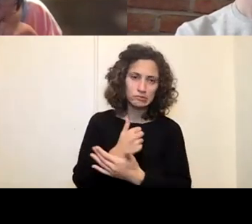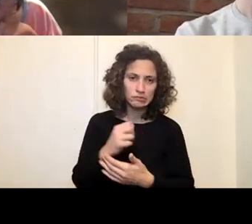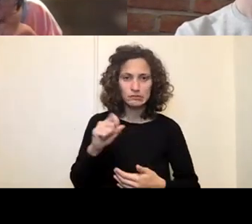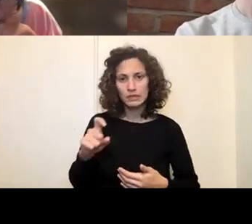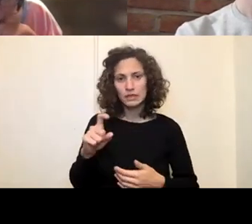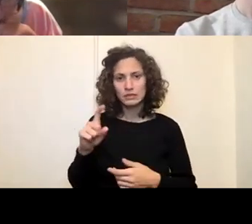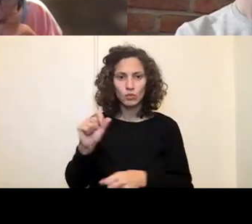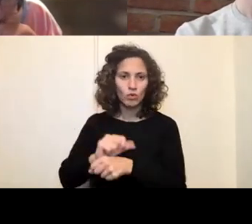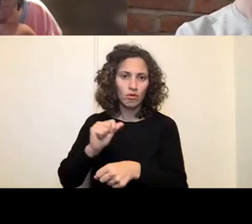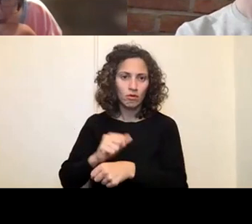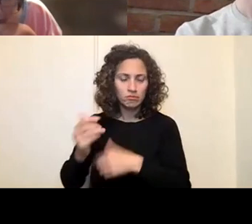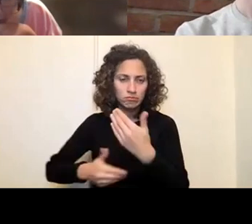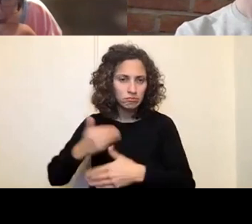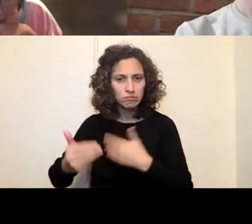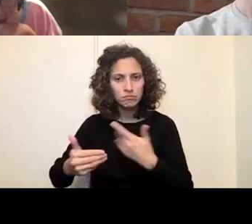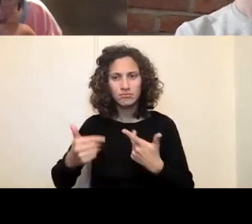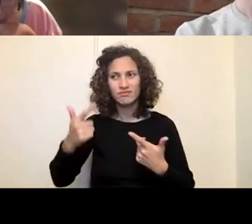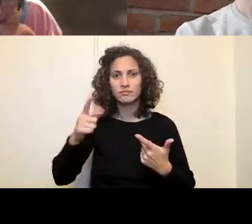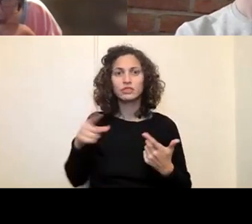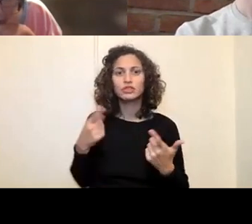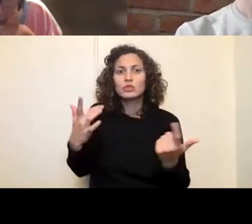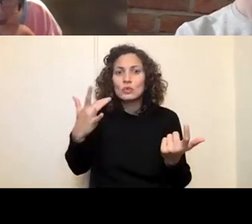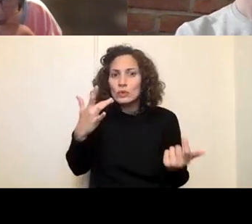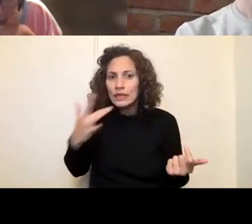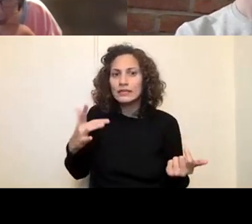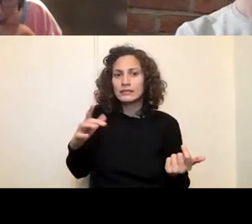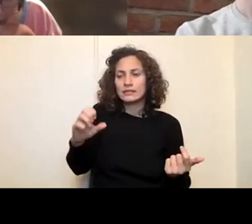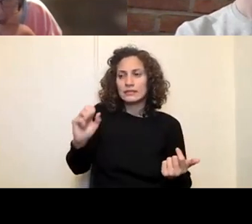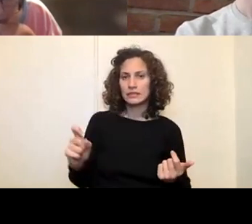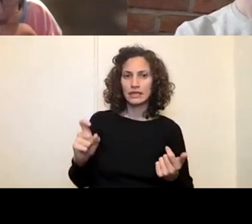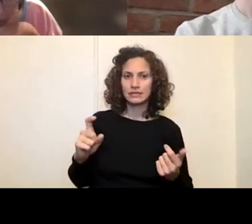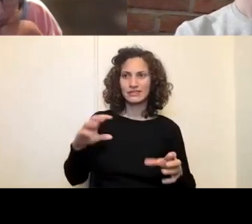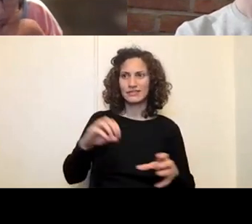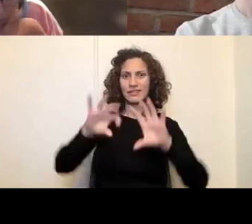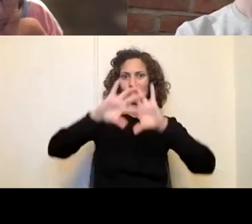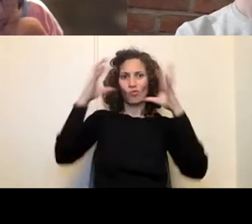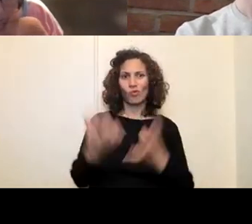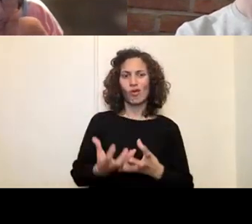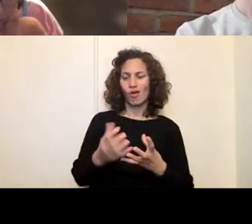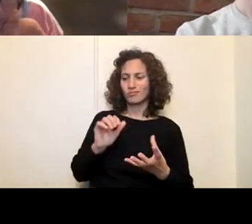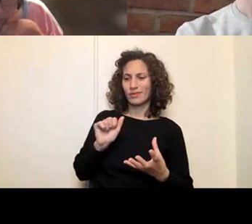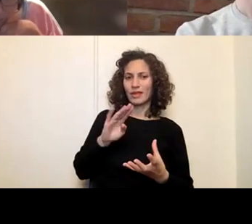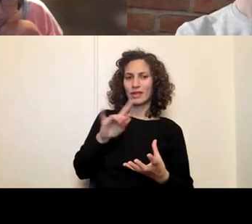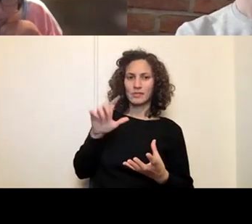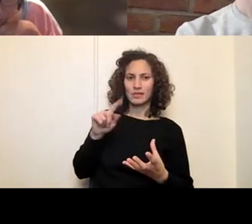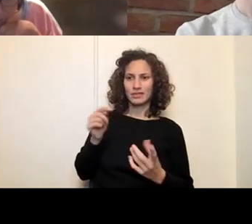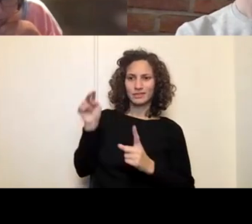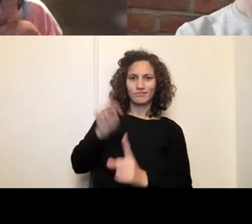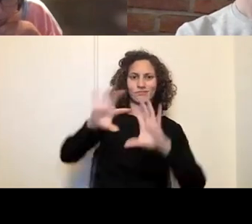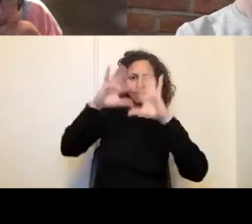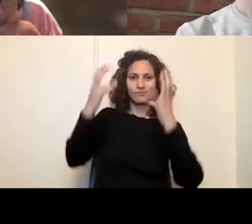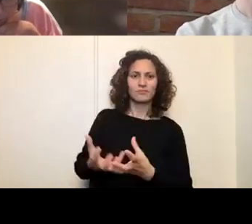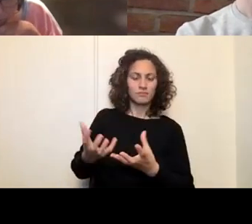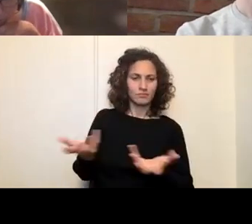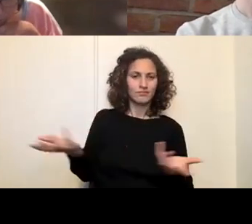of sexuality in this ableist society. So if any speakers would love to speak about that, our audience really wants to know more about it.